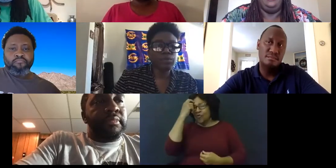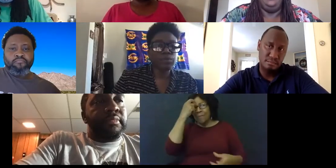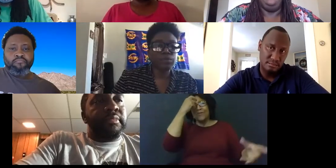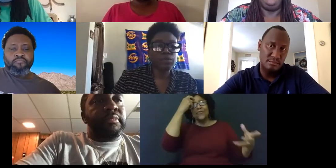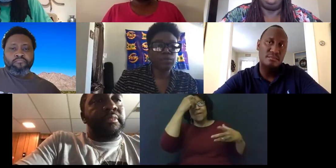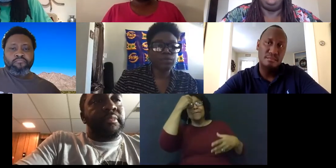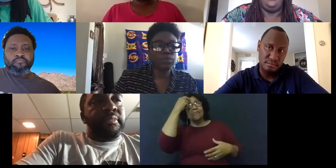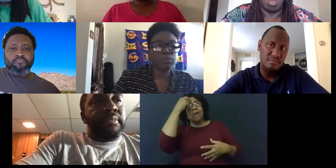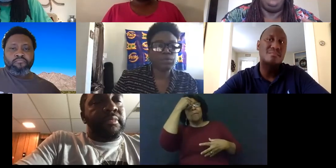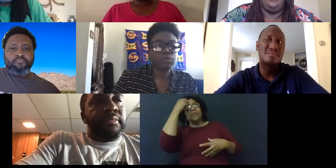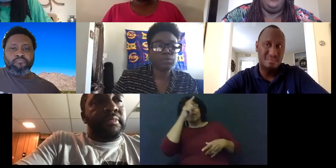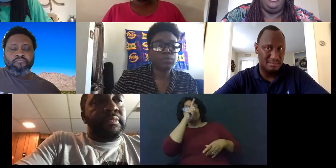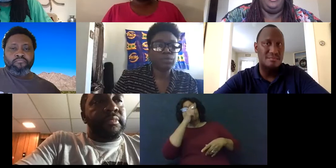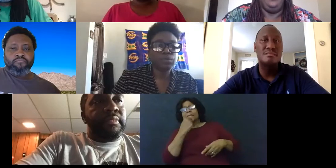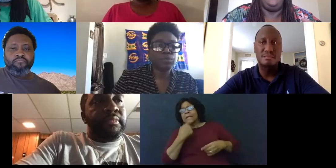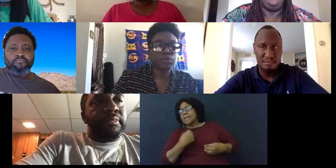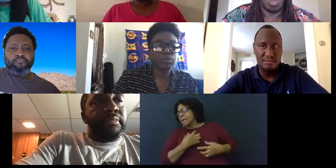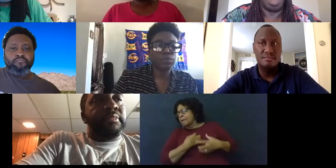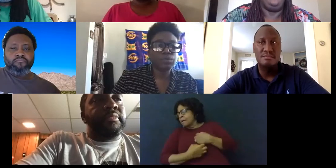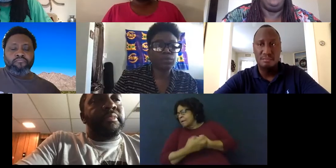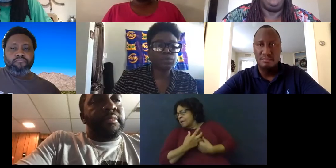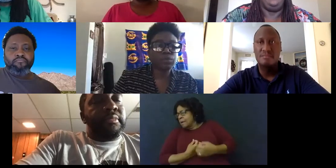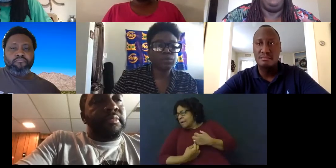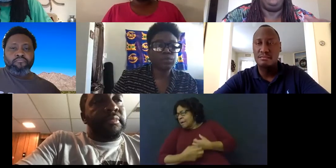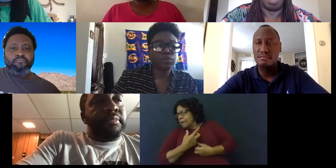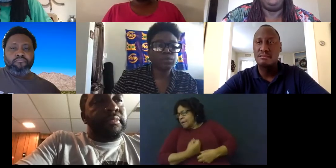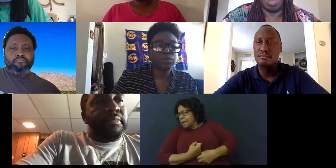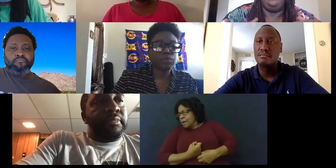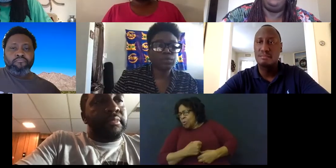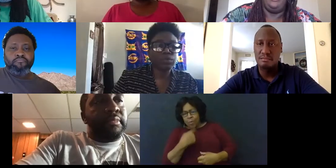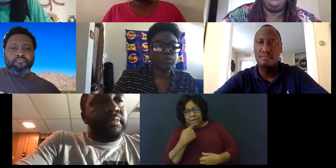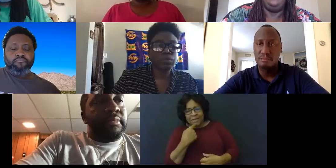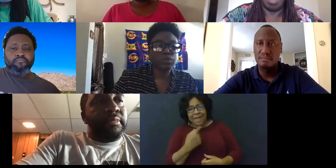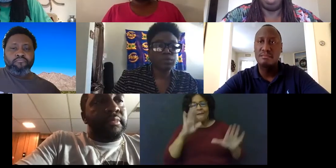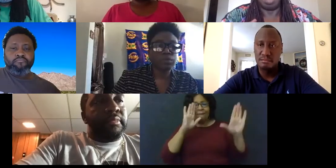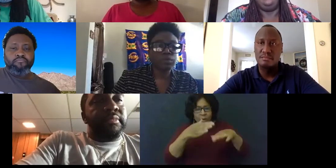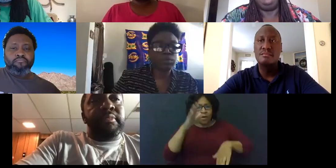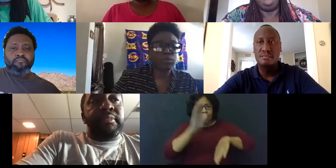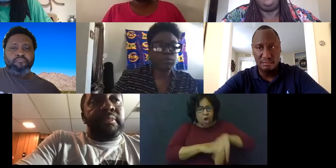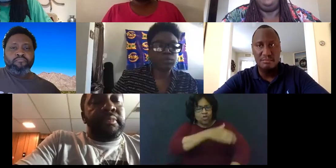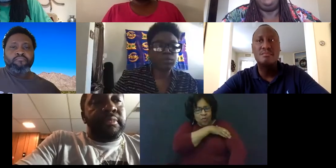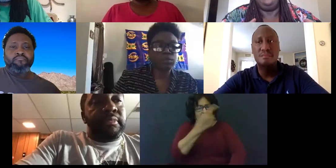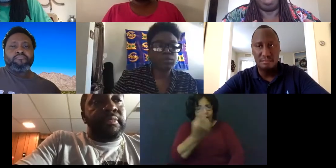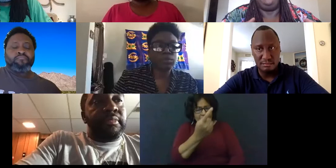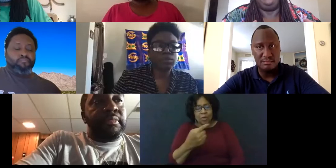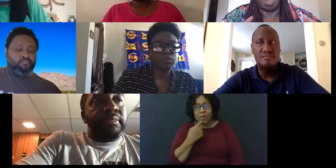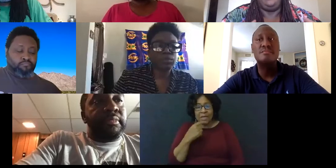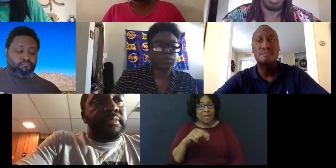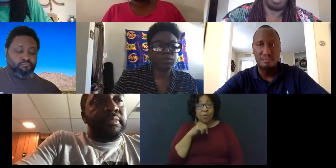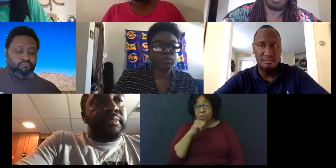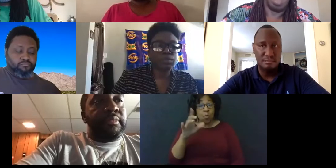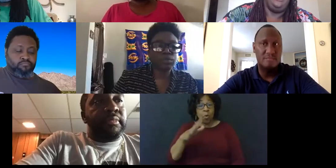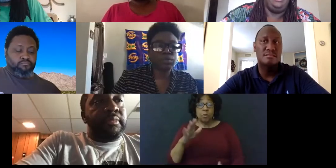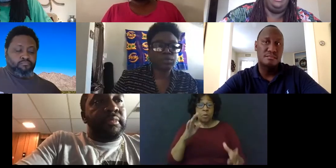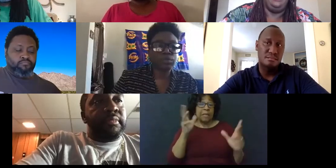it. Because that is what we're doing. When we tell people that we can only focus on our strengths, we're telling people that we don't really want to hear